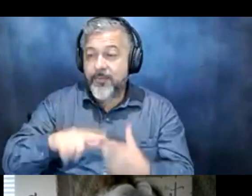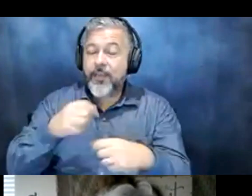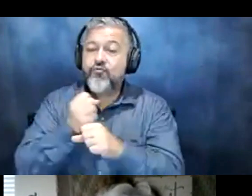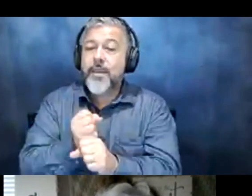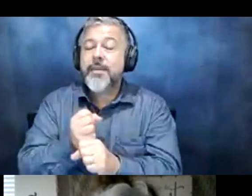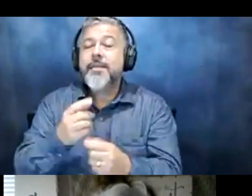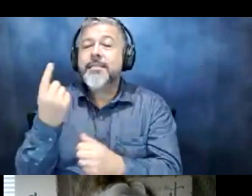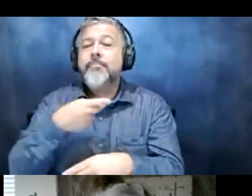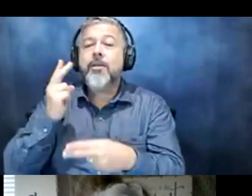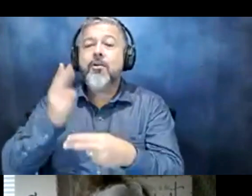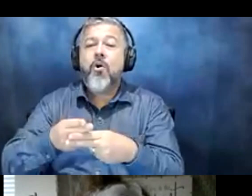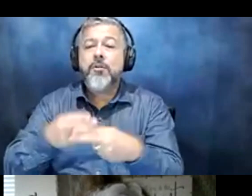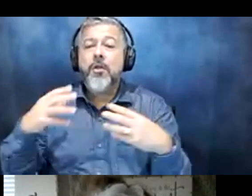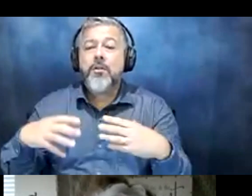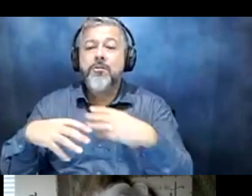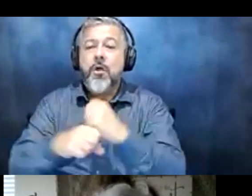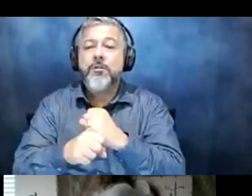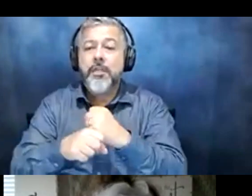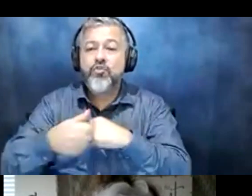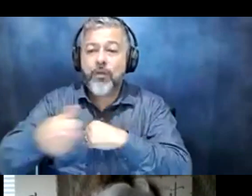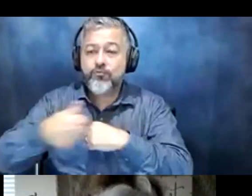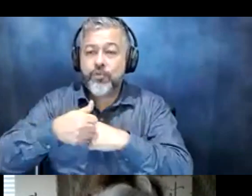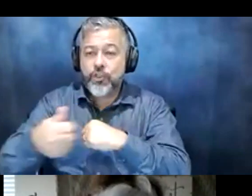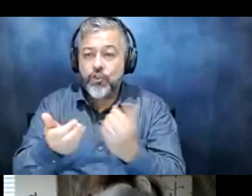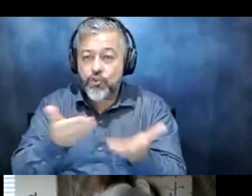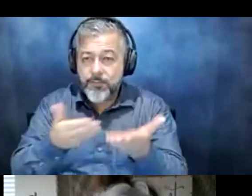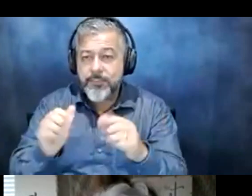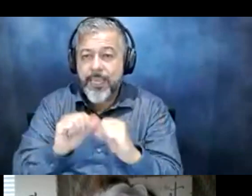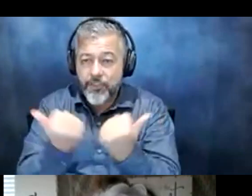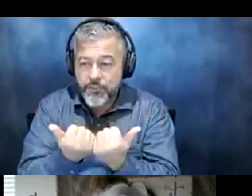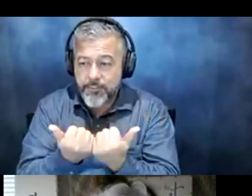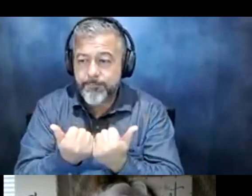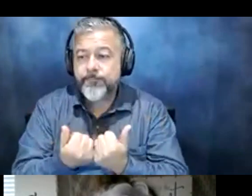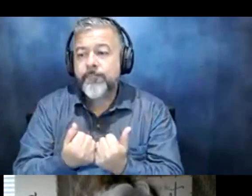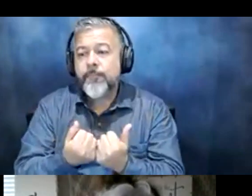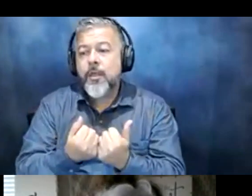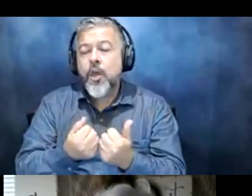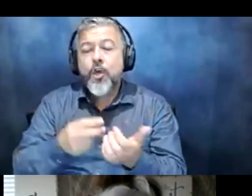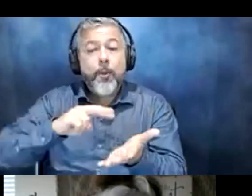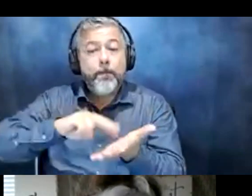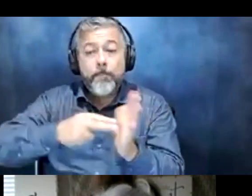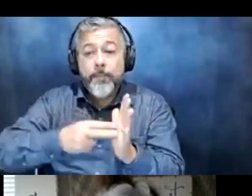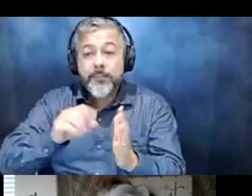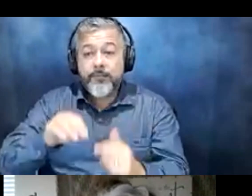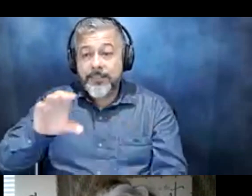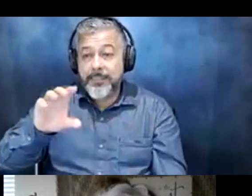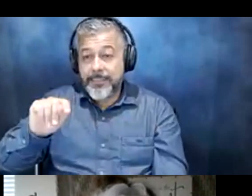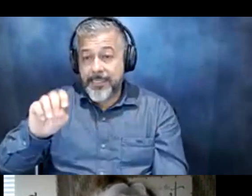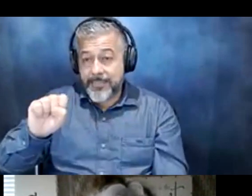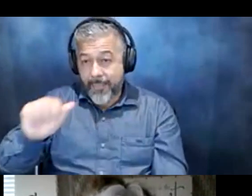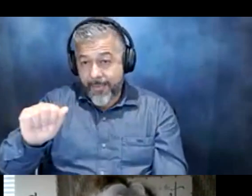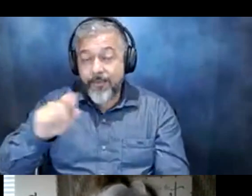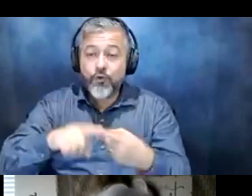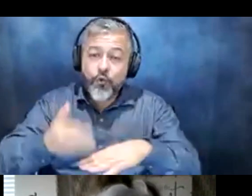something called Consolidated Transportation Services Agency. The purpose of a CTSA was to